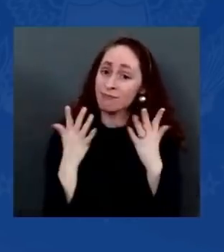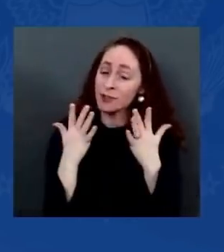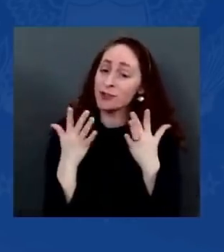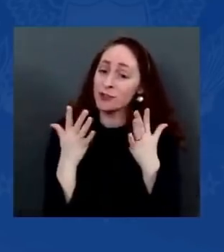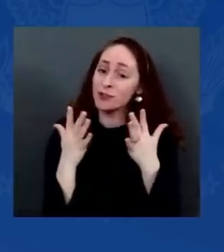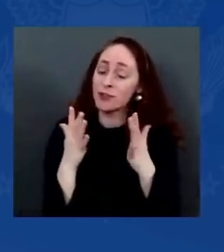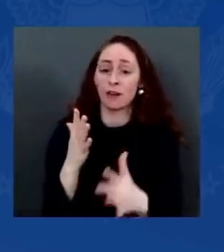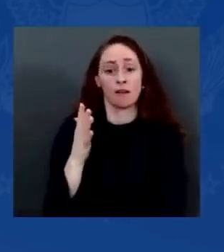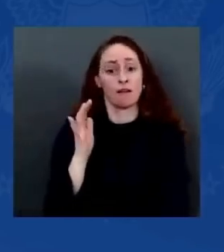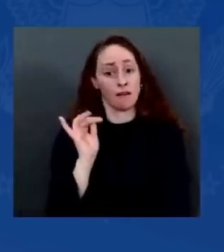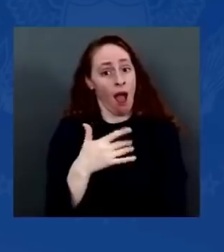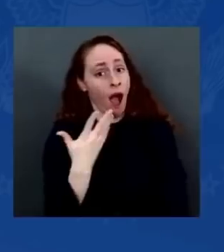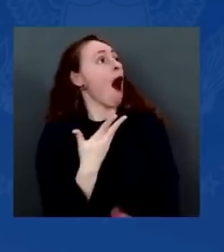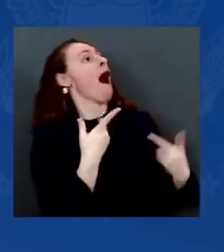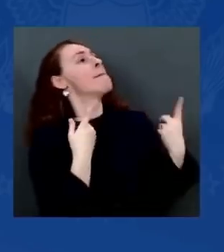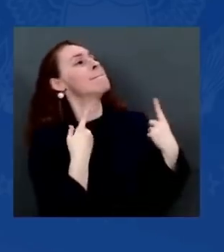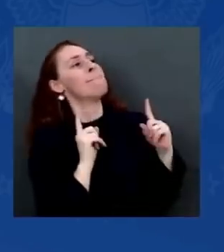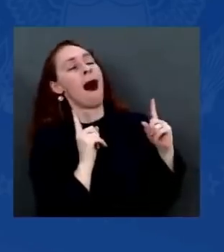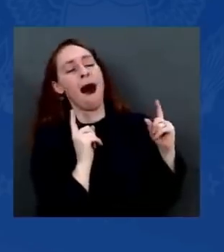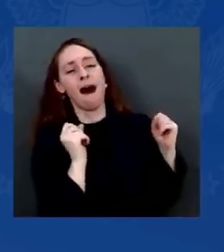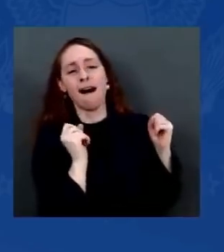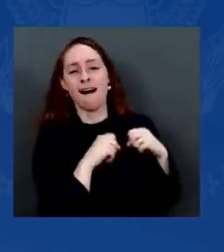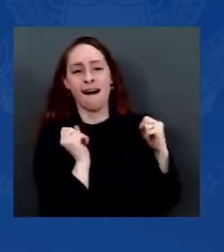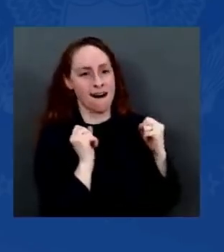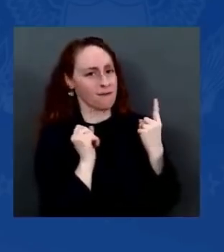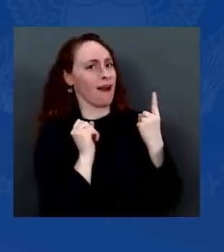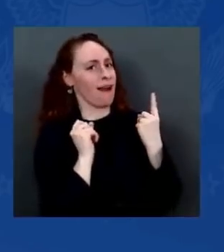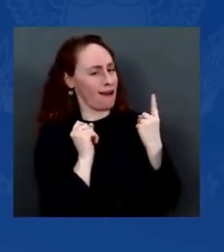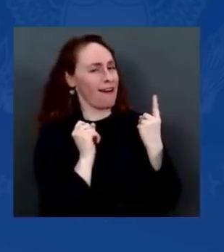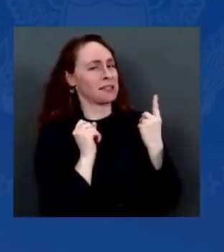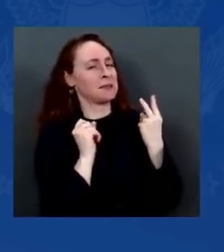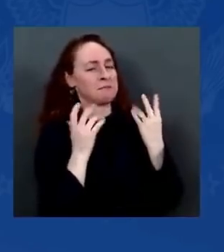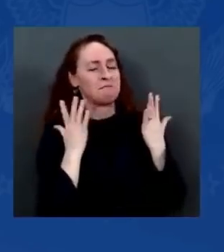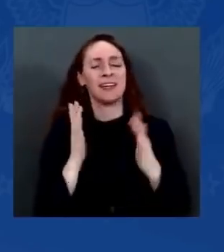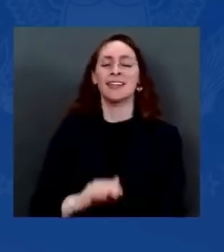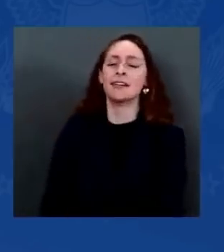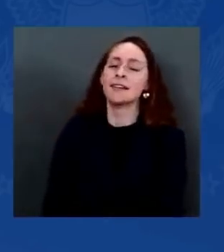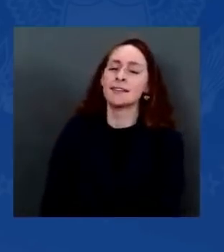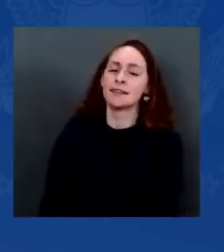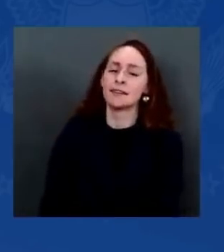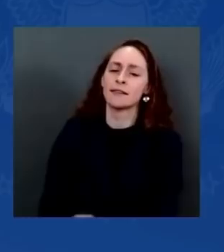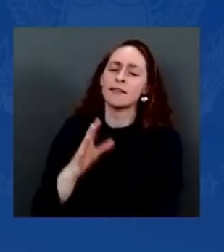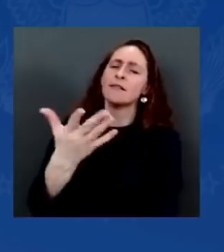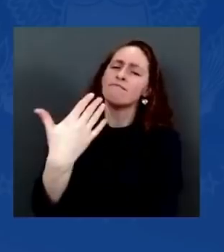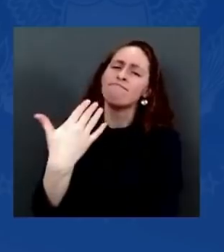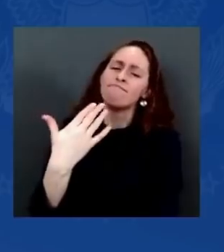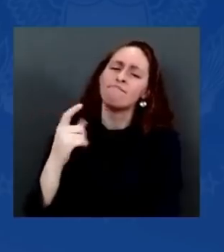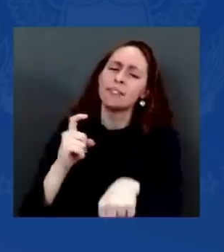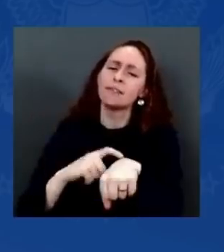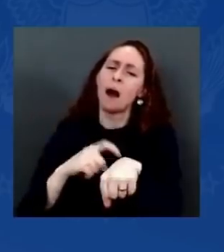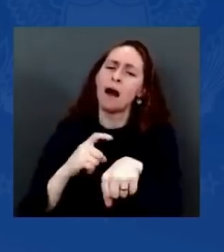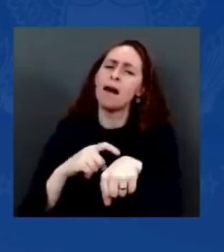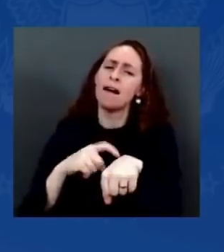protected. Join them. Join us. It's been 6 months or more since my second shot. If it's been 6 months or more